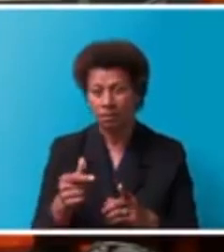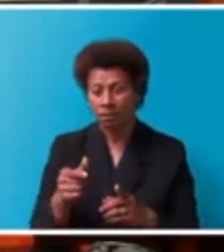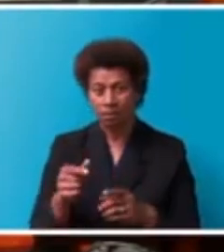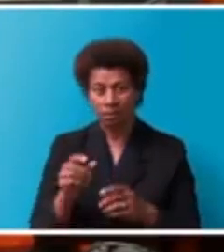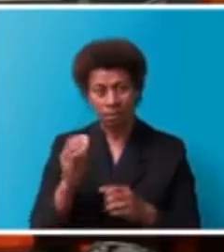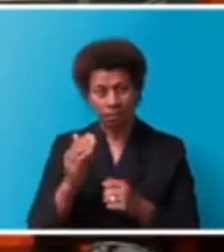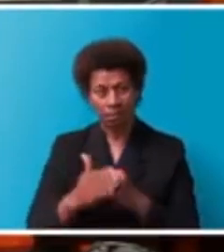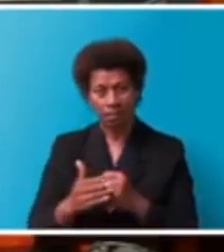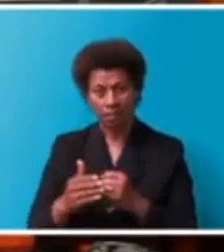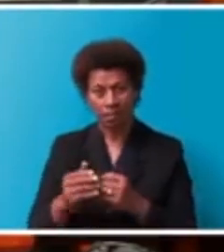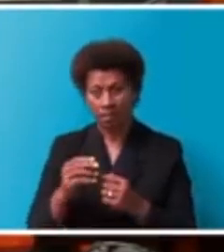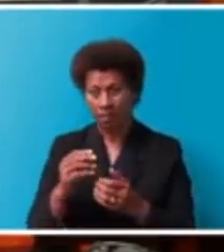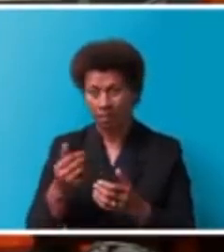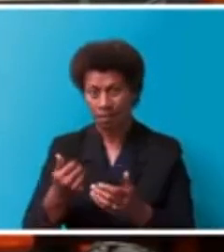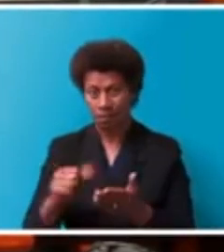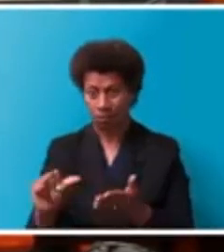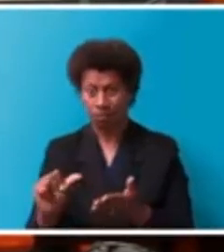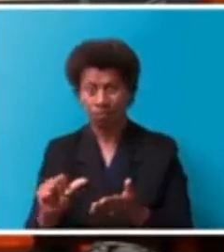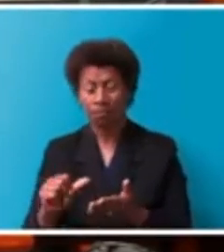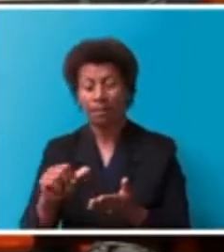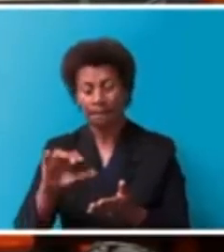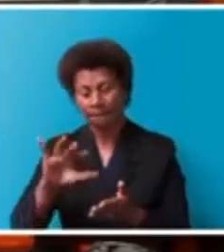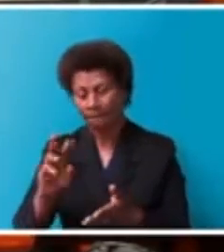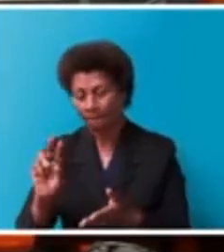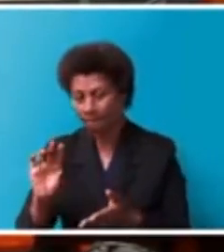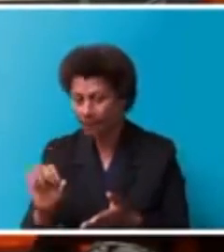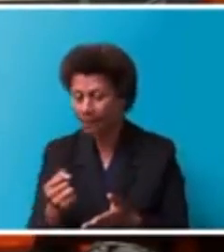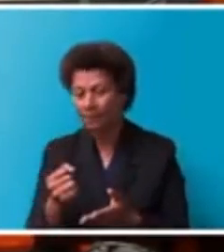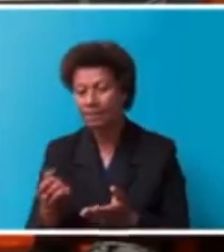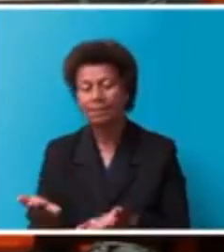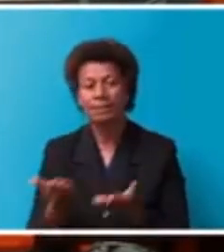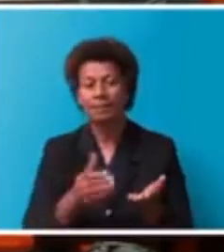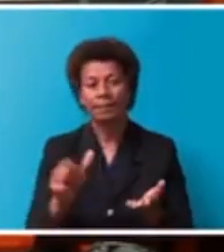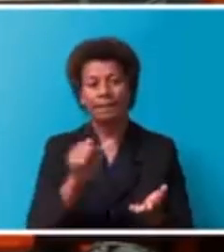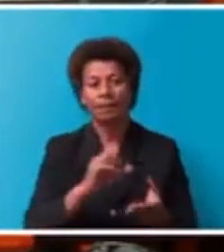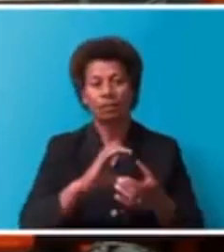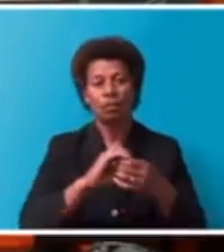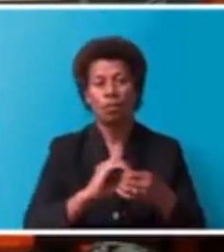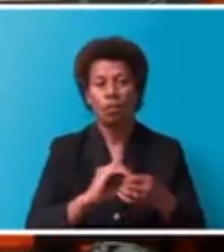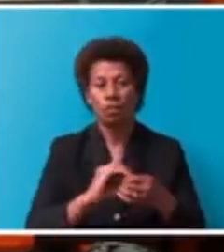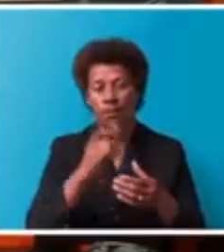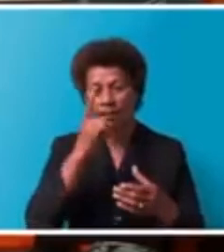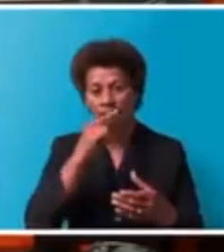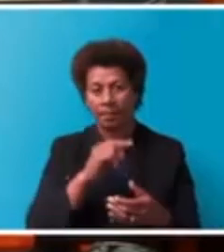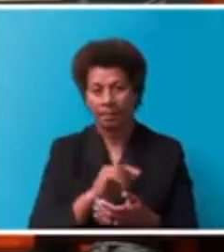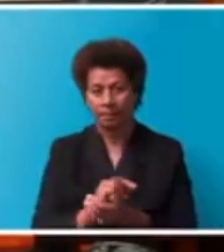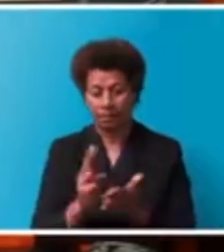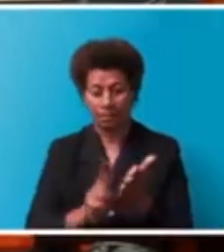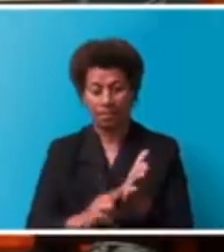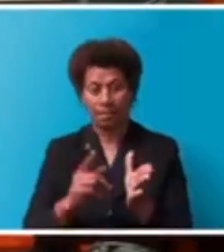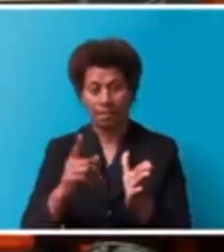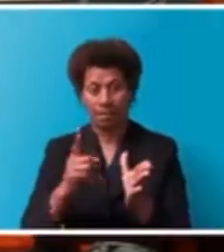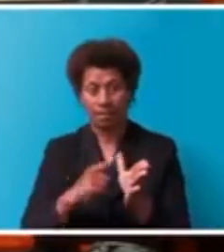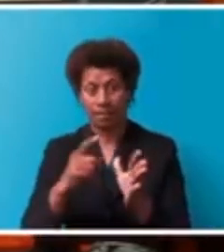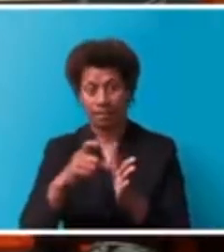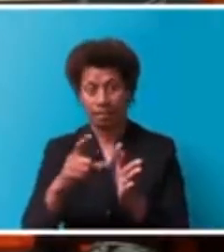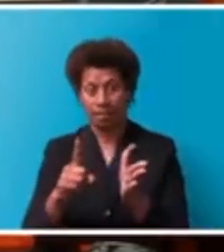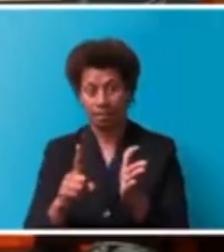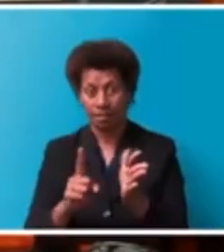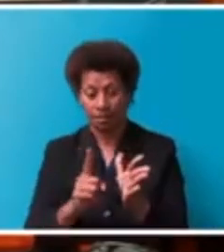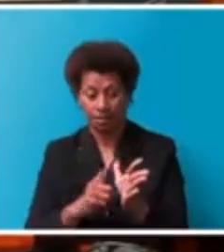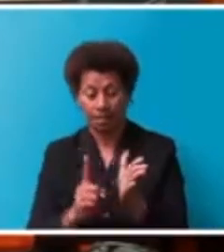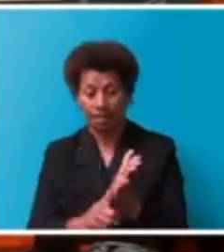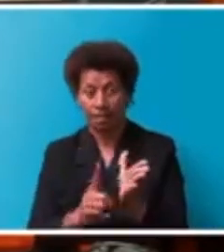may be returned as of right to the original landowners. The Nandala land is one such land that we envisage to